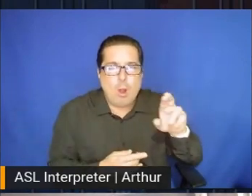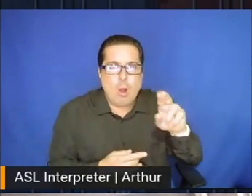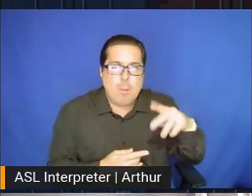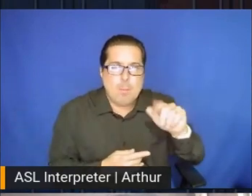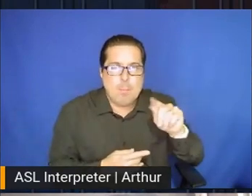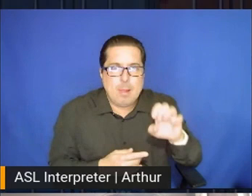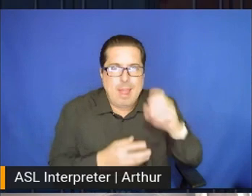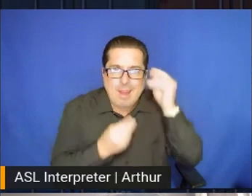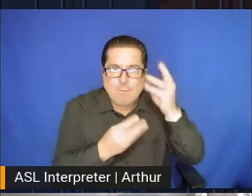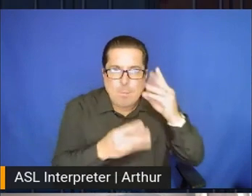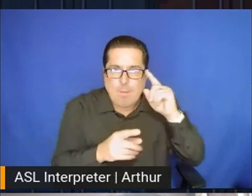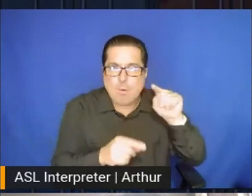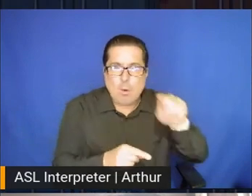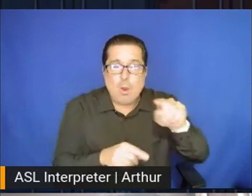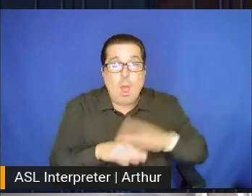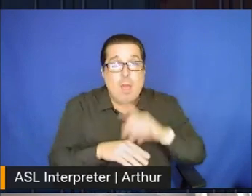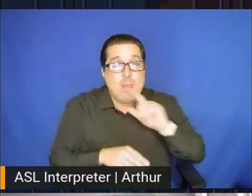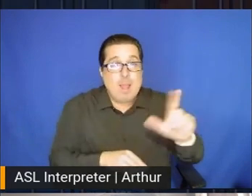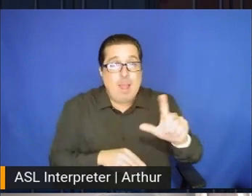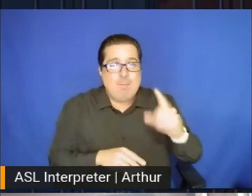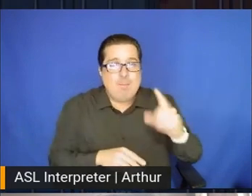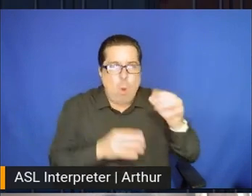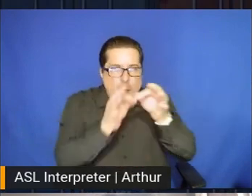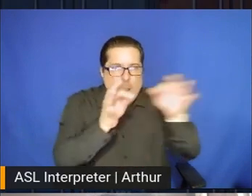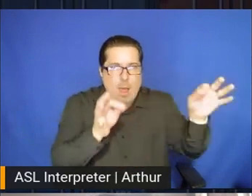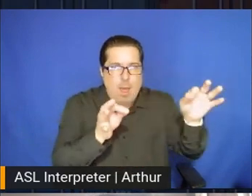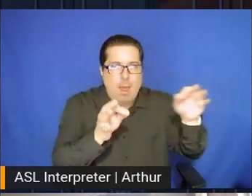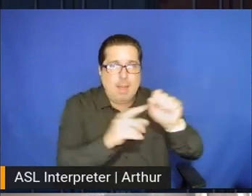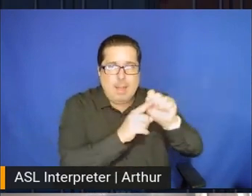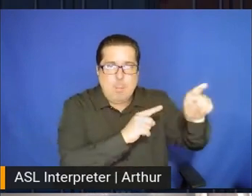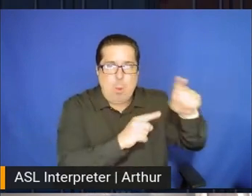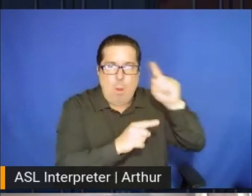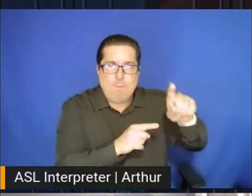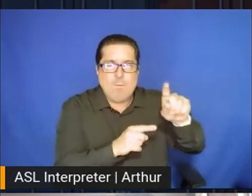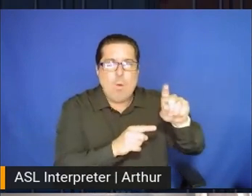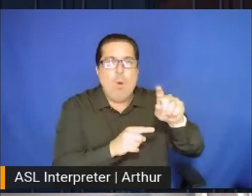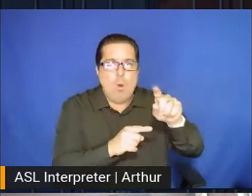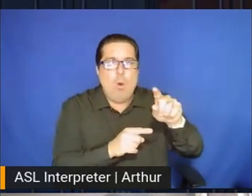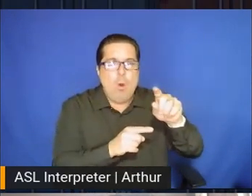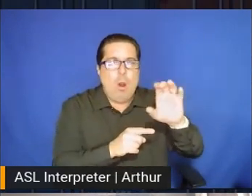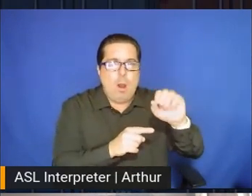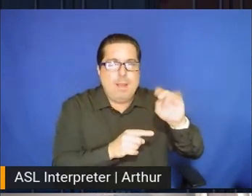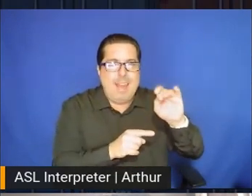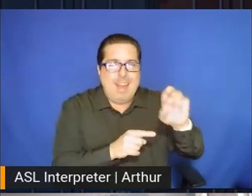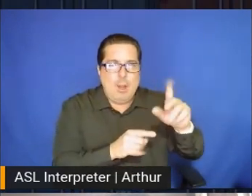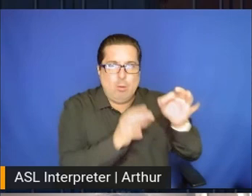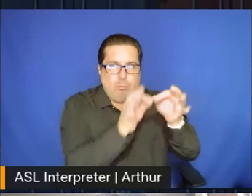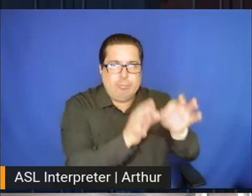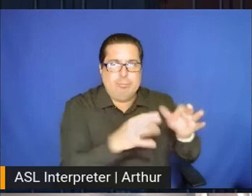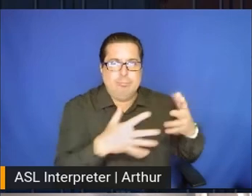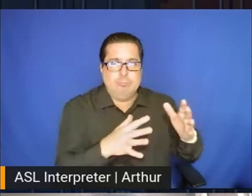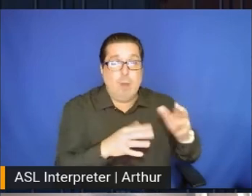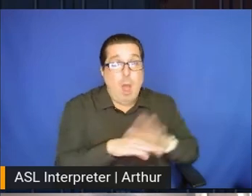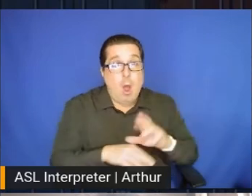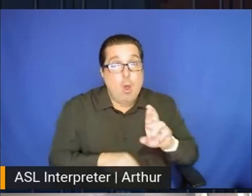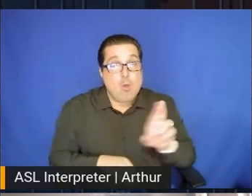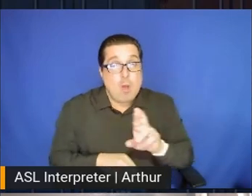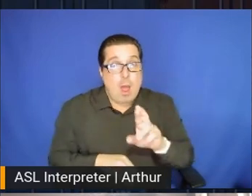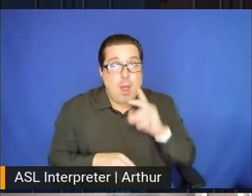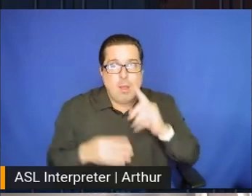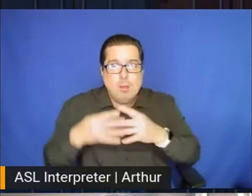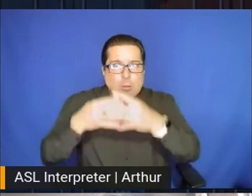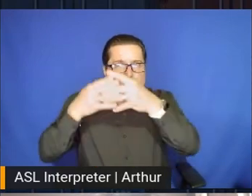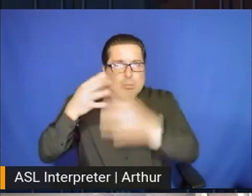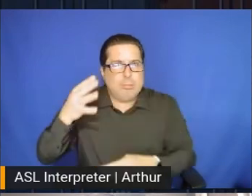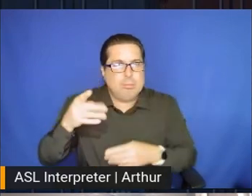the left is a one-liner that defines a deployment with a container. On the right is the manifest that it creates. And you can see